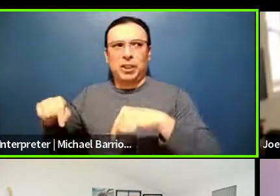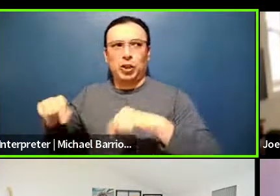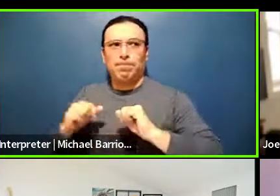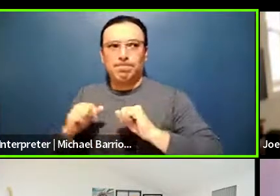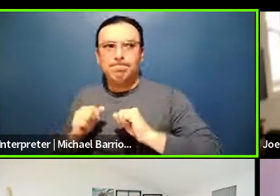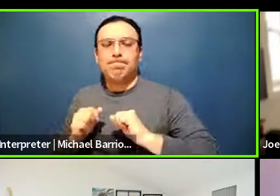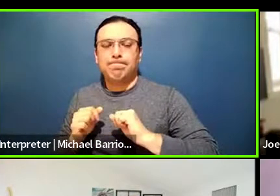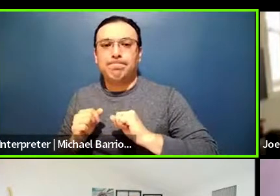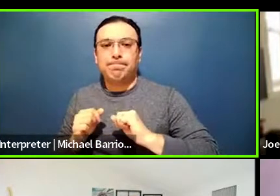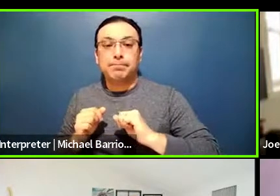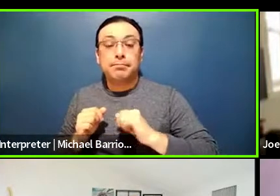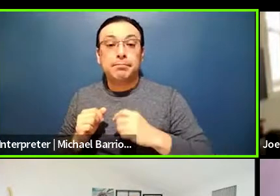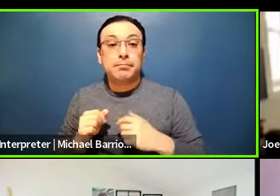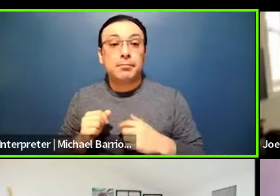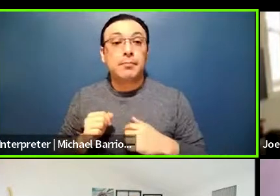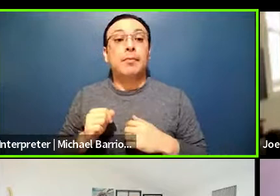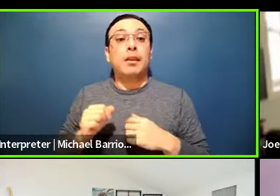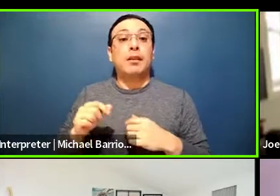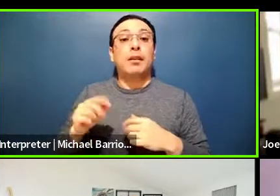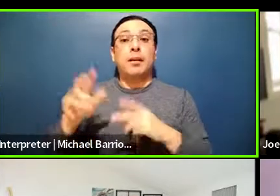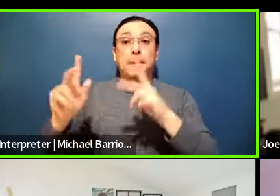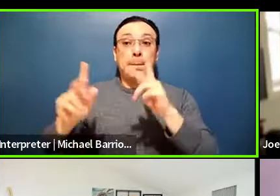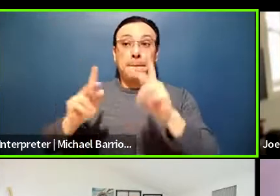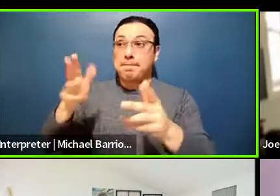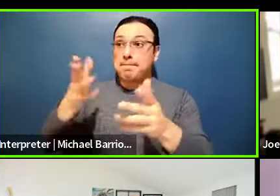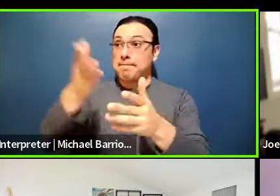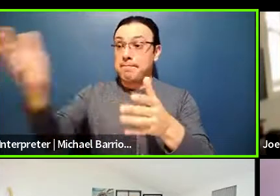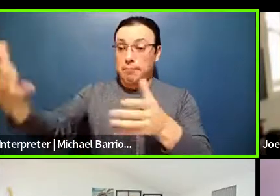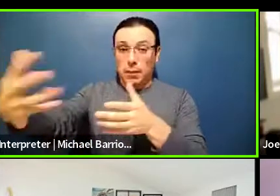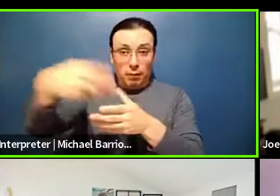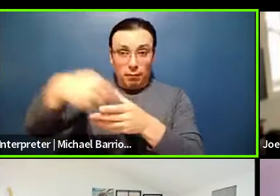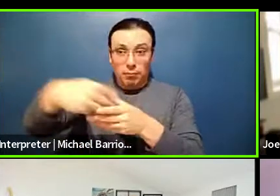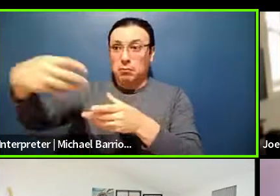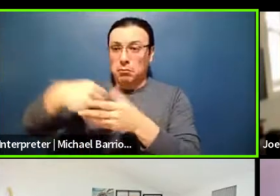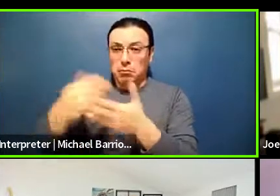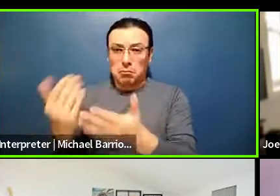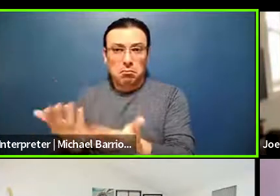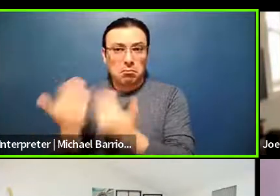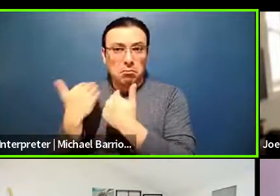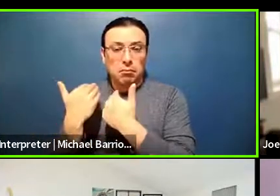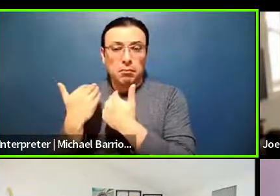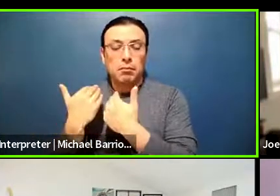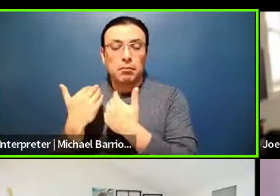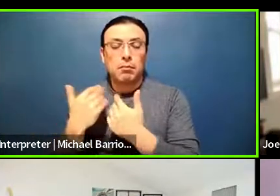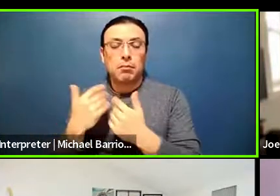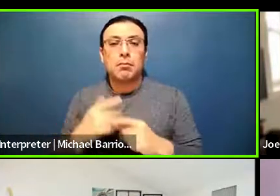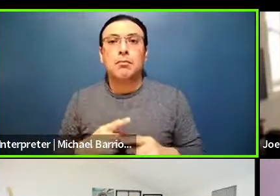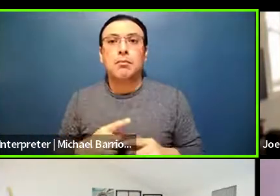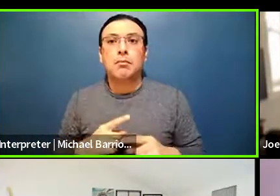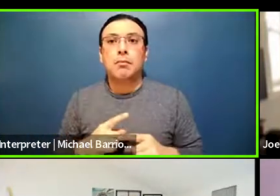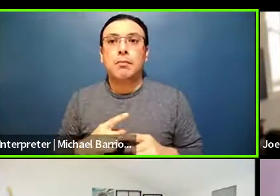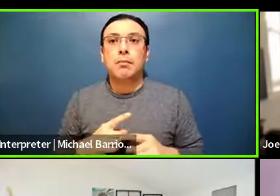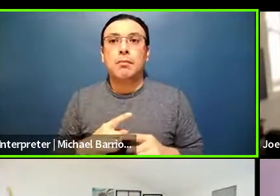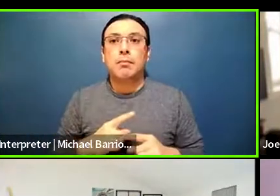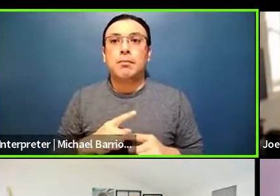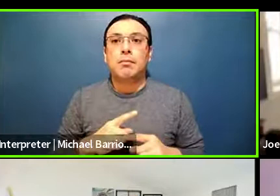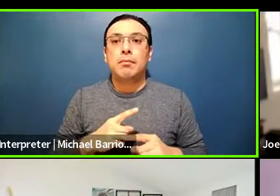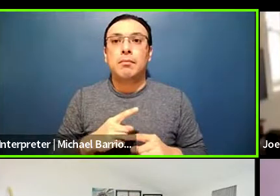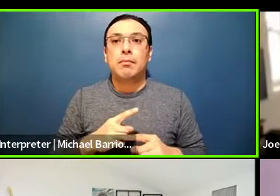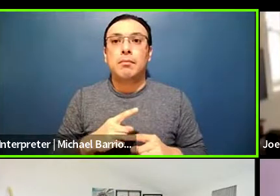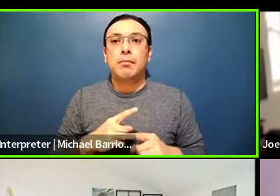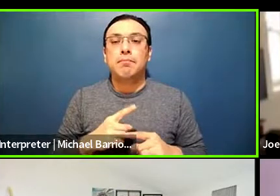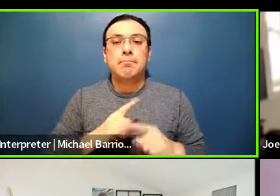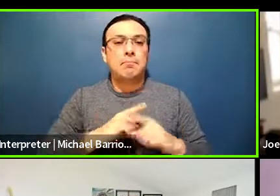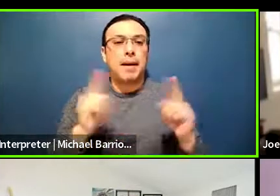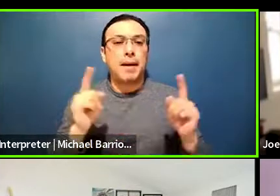And allow people to come in and be a part of it. But yeah, I think I would just challenge the idea of taking over and just say, we're